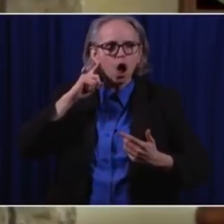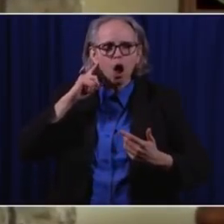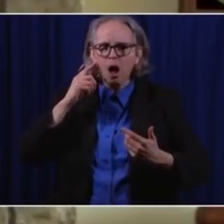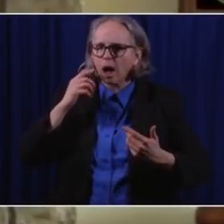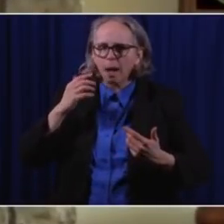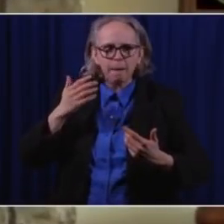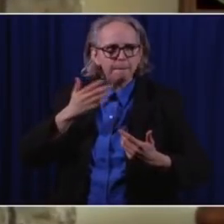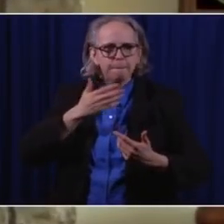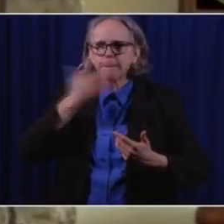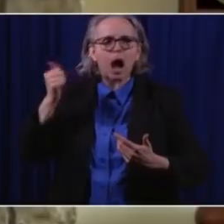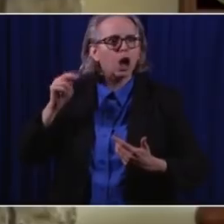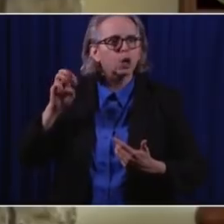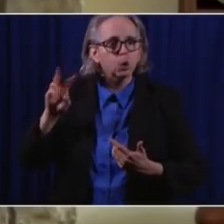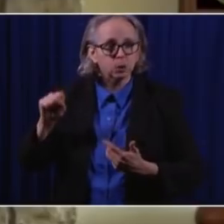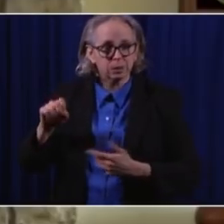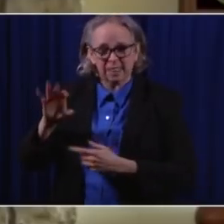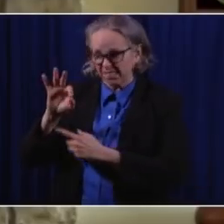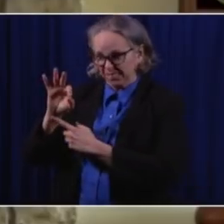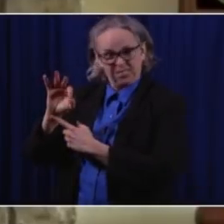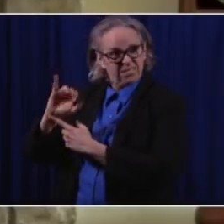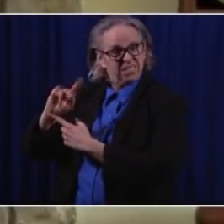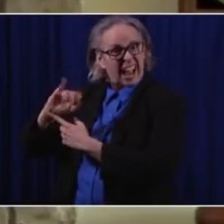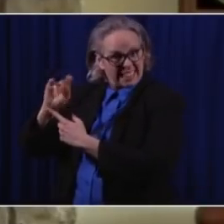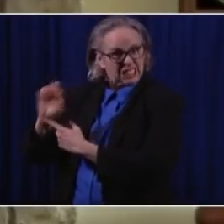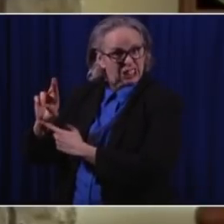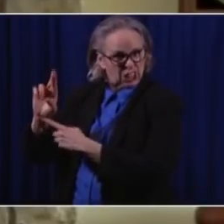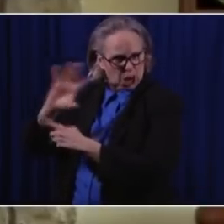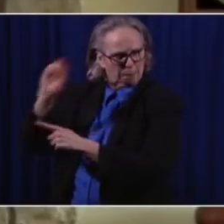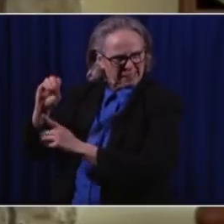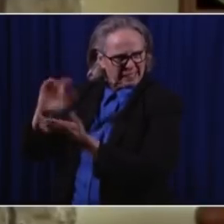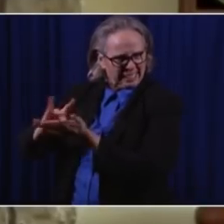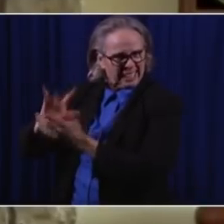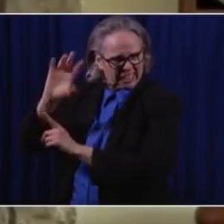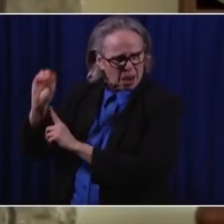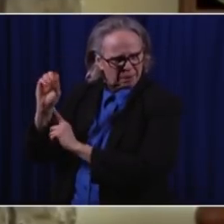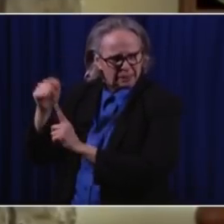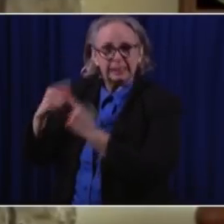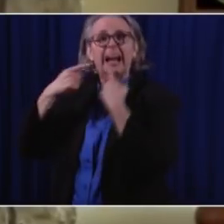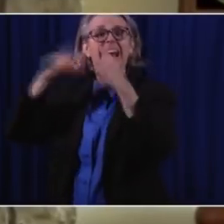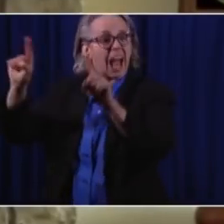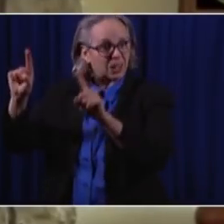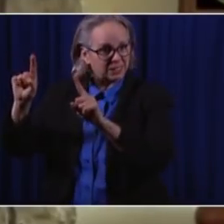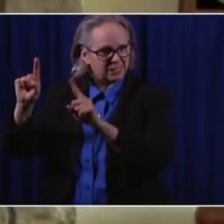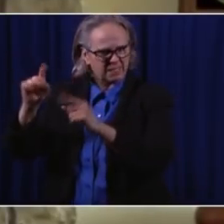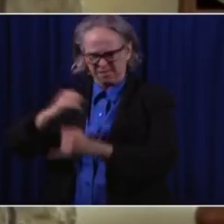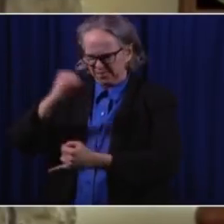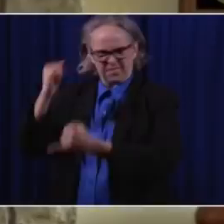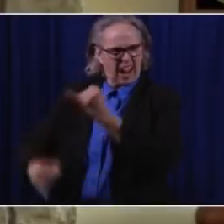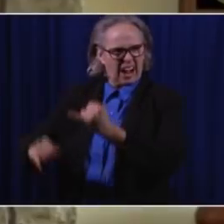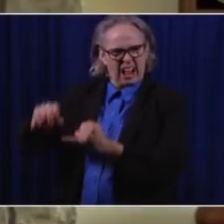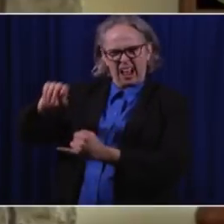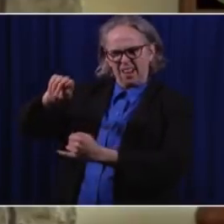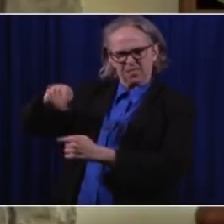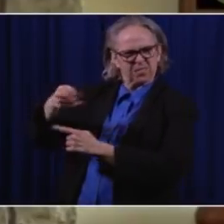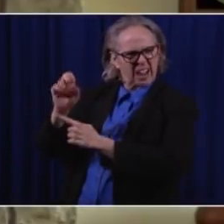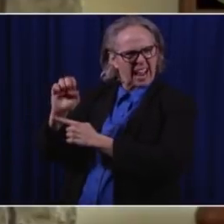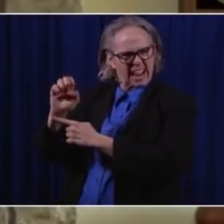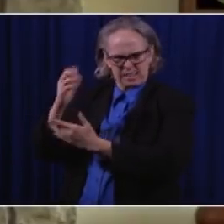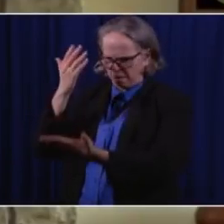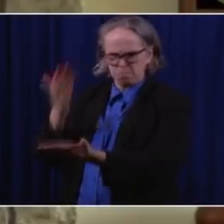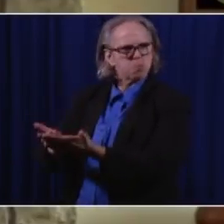Pfizer and BioNTech have announced that the final analysis of their drug trial shows that their vaccine